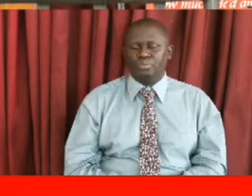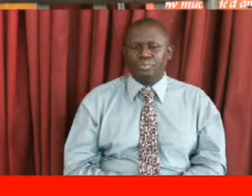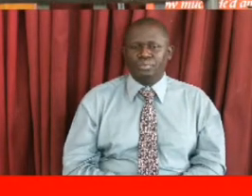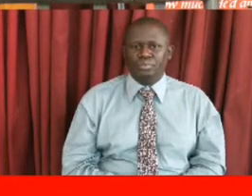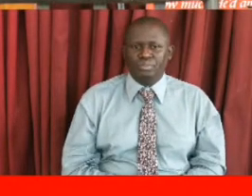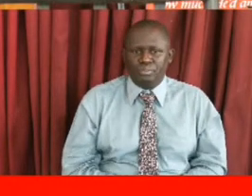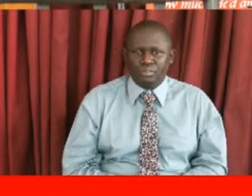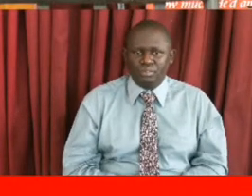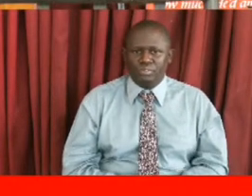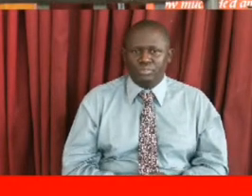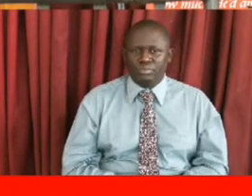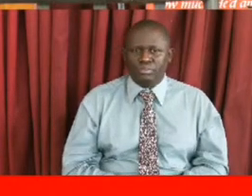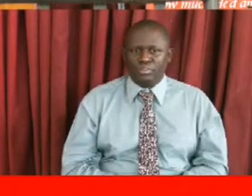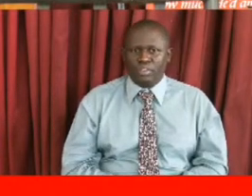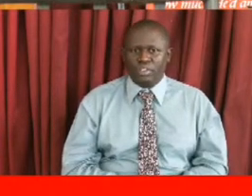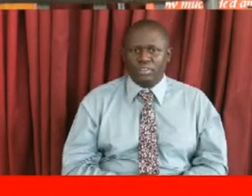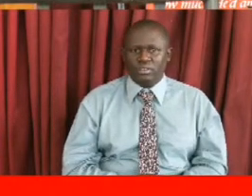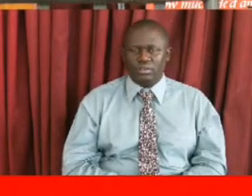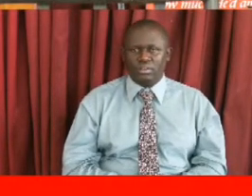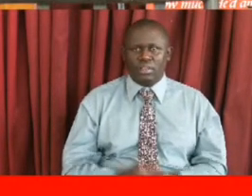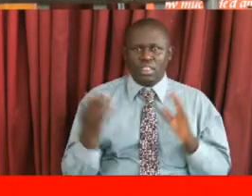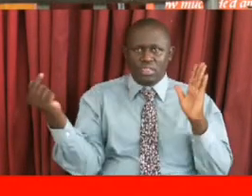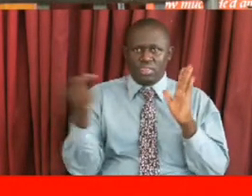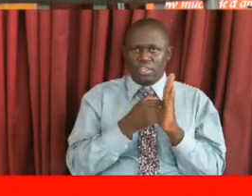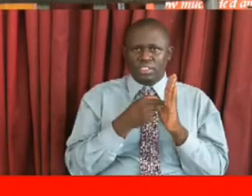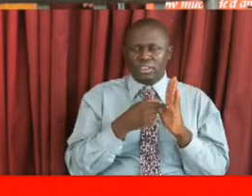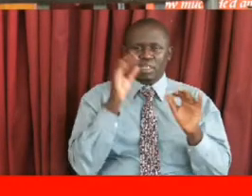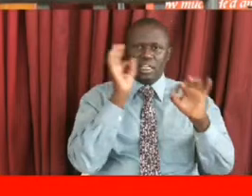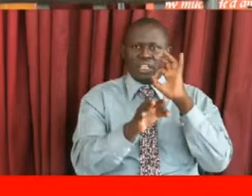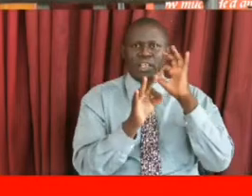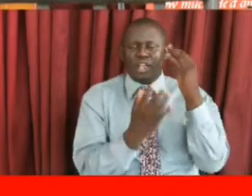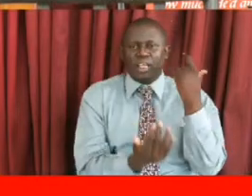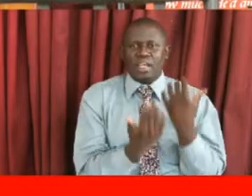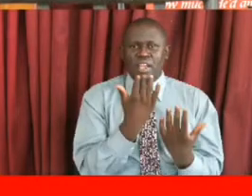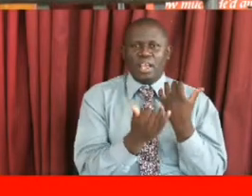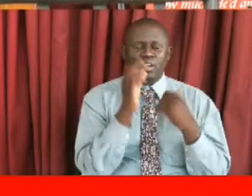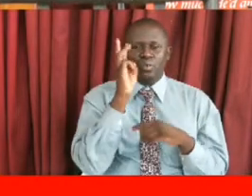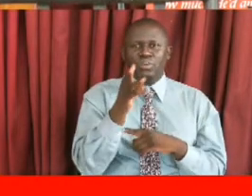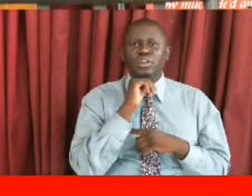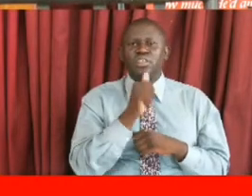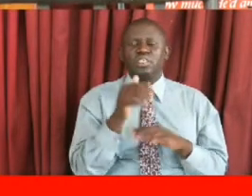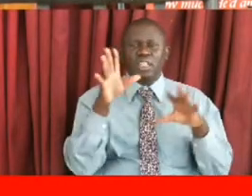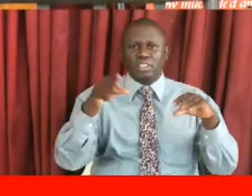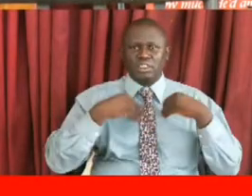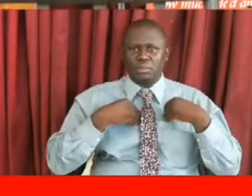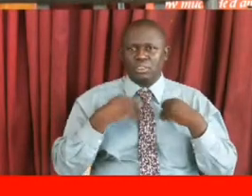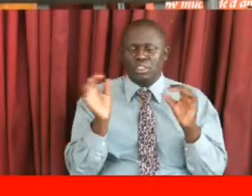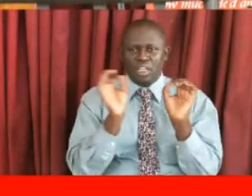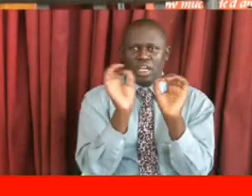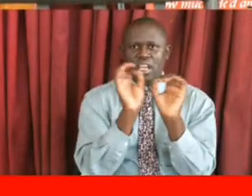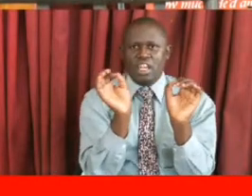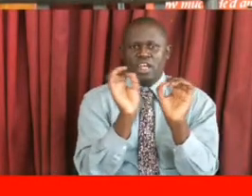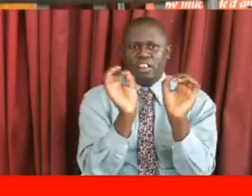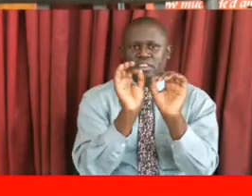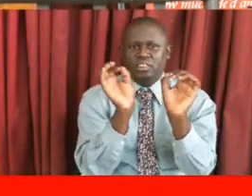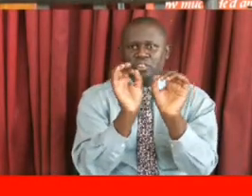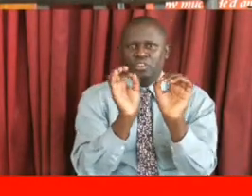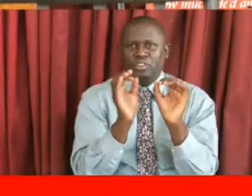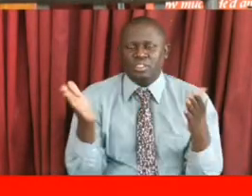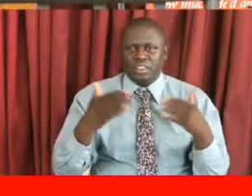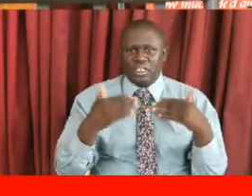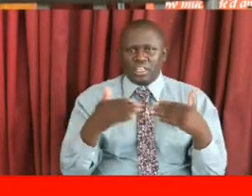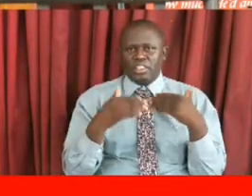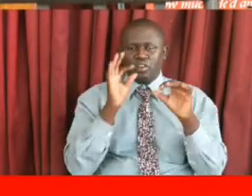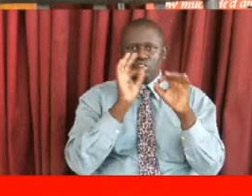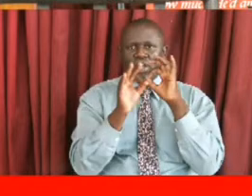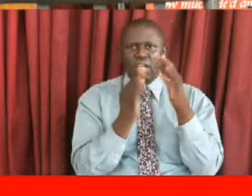now this is what hell will not allow you to accept the gates of hell are